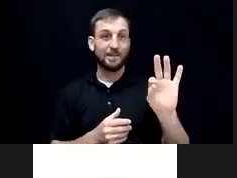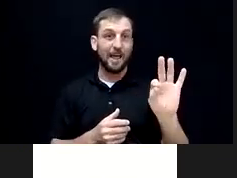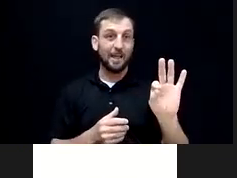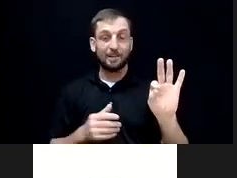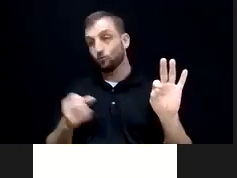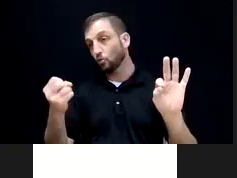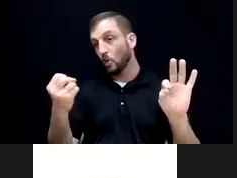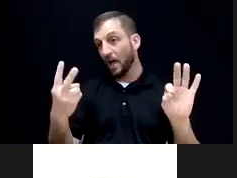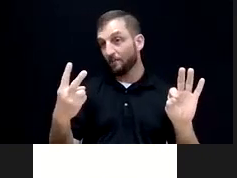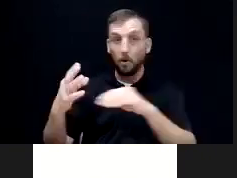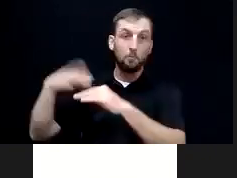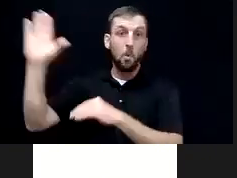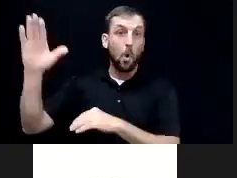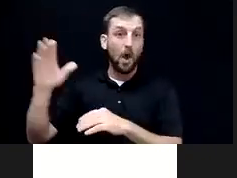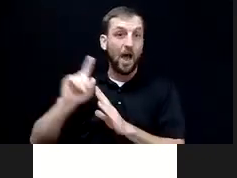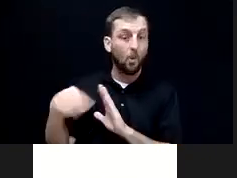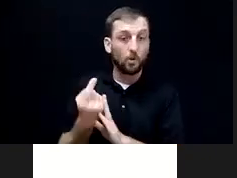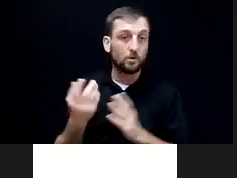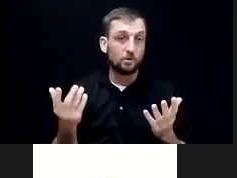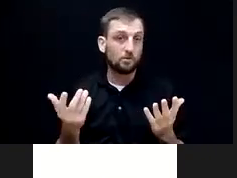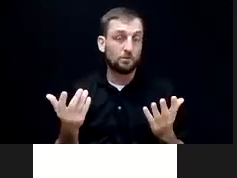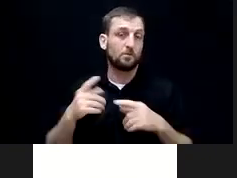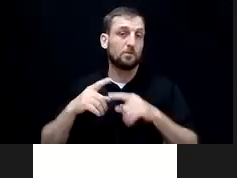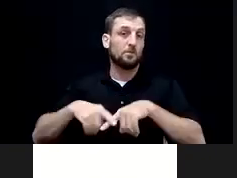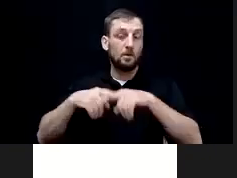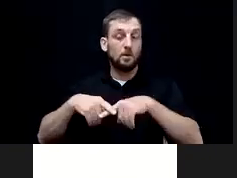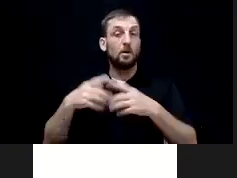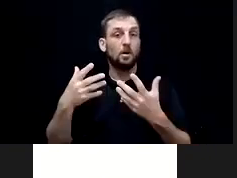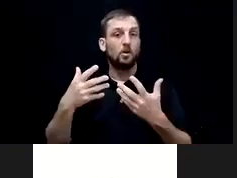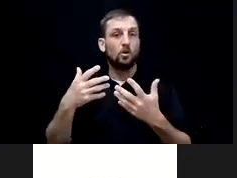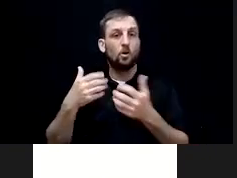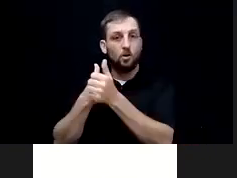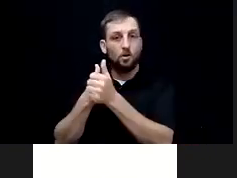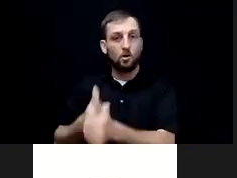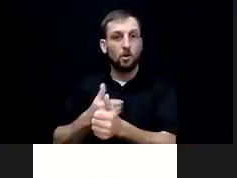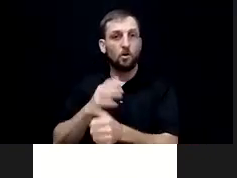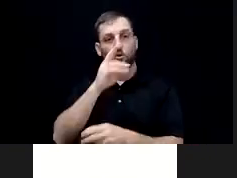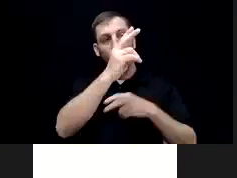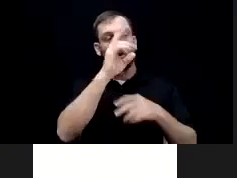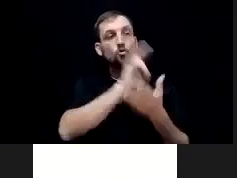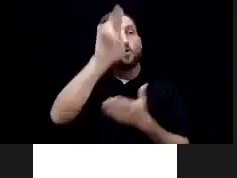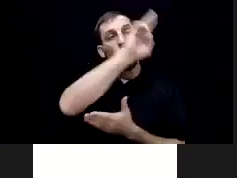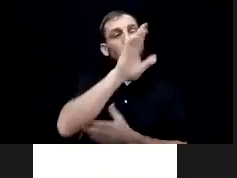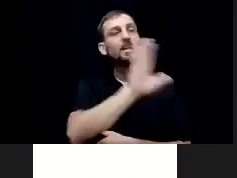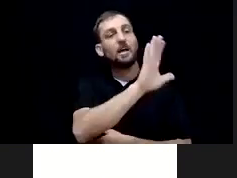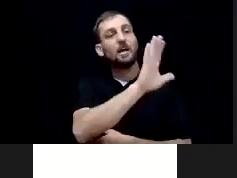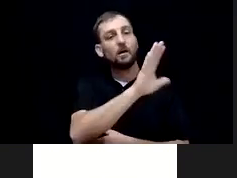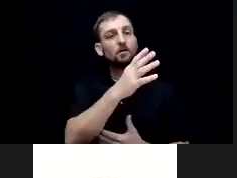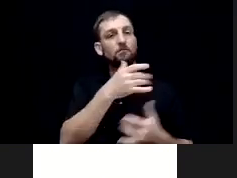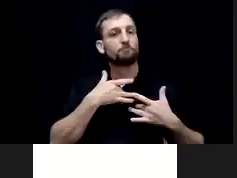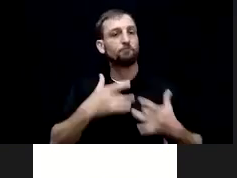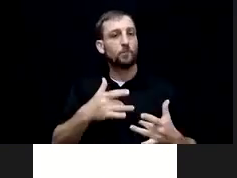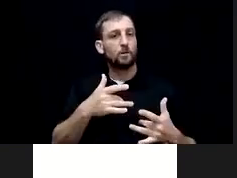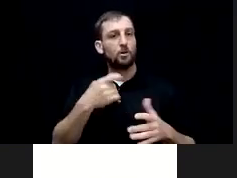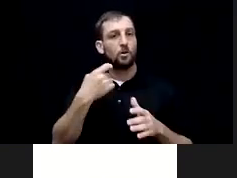12 or more hours. So that's whatever the university tuition and fees are. We do have a bridge